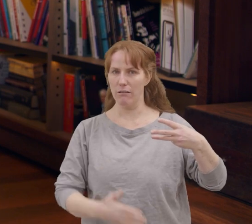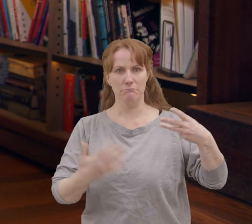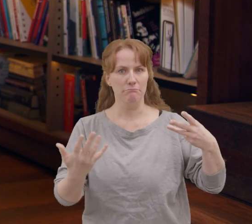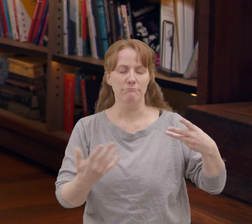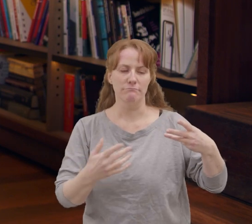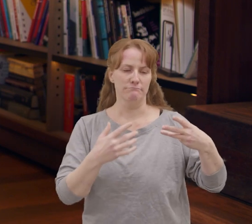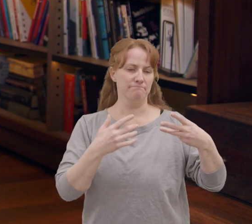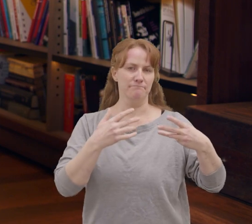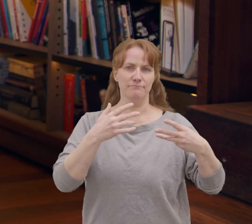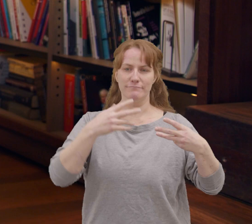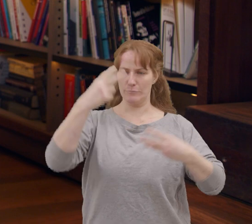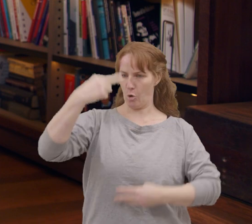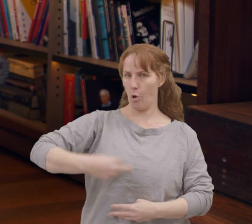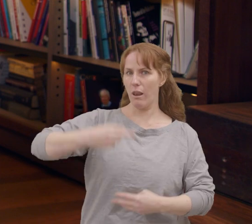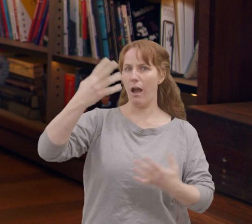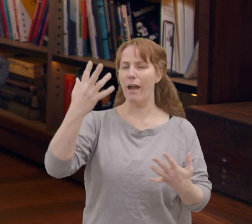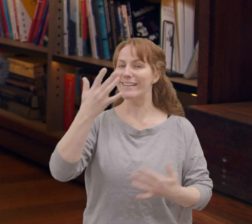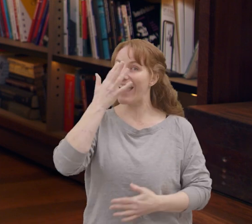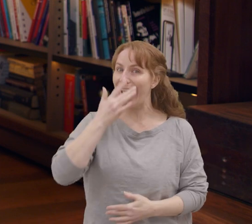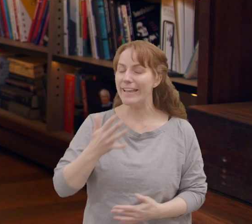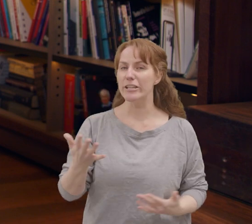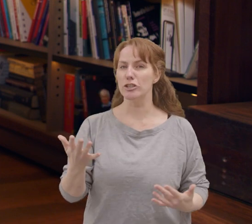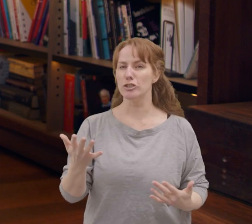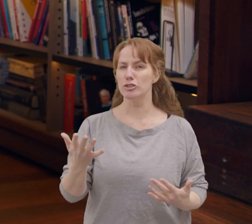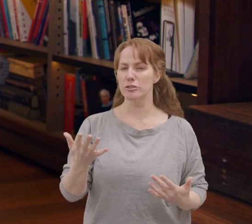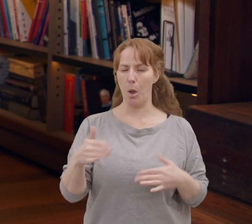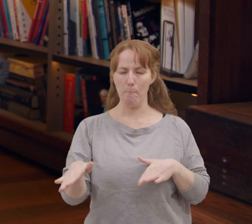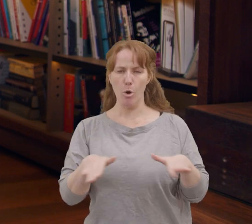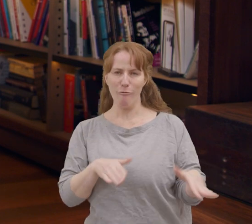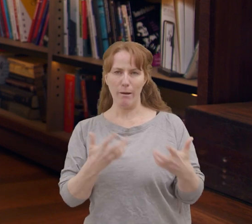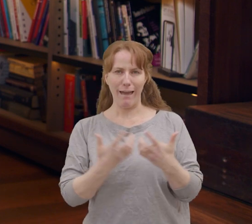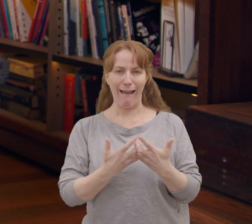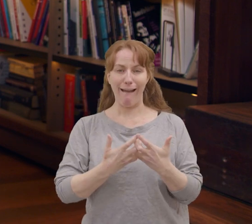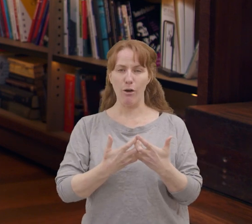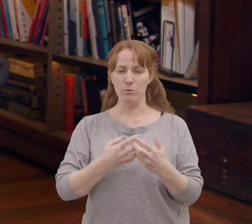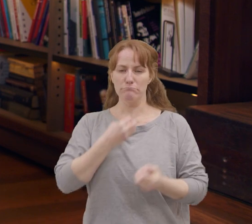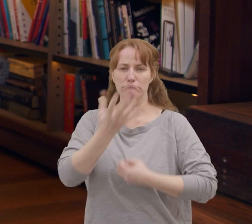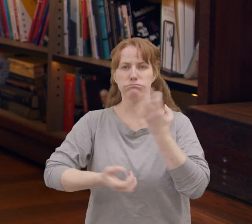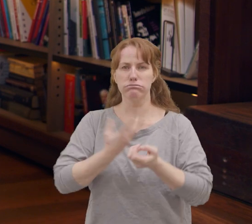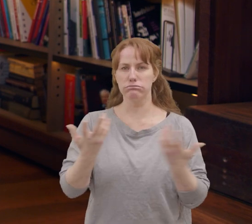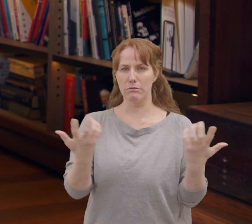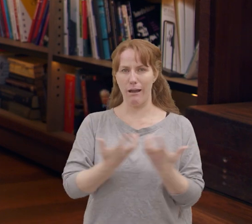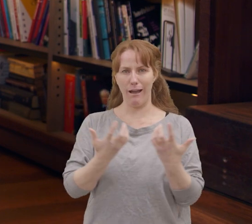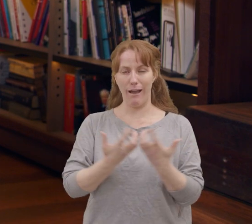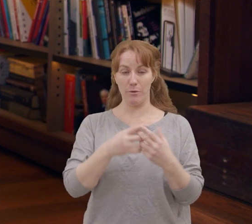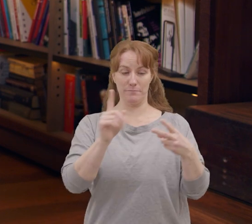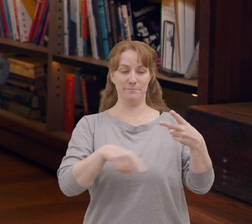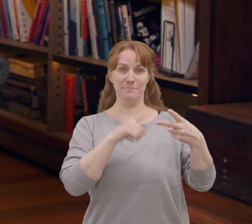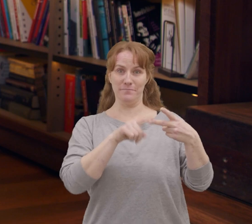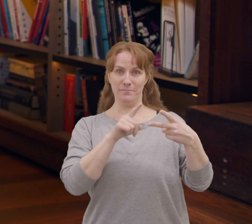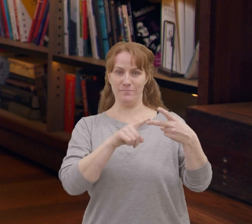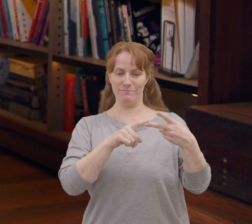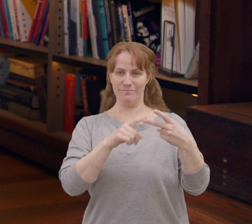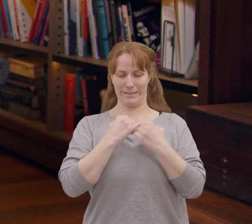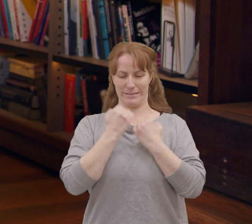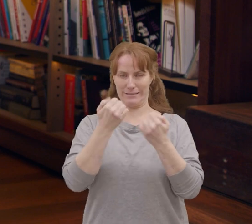traits. So this can be what they look like, their age, how they move and how they talk. And then the next thing